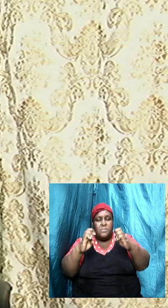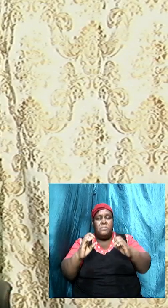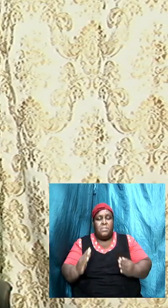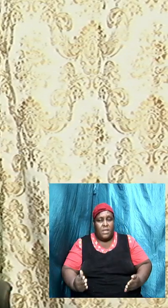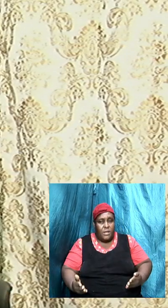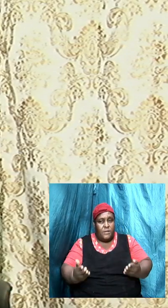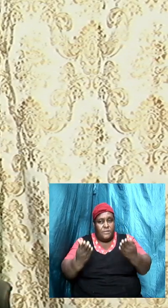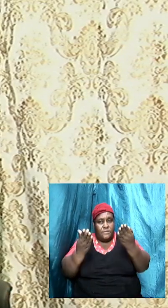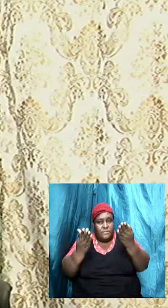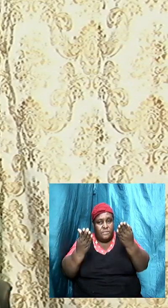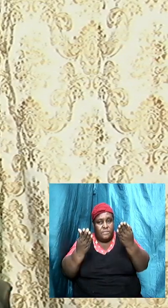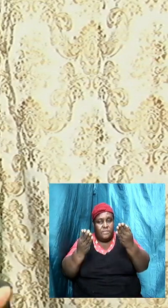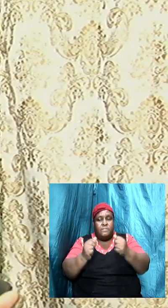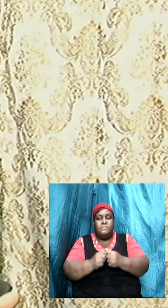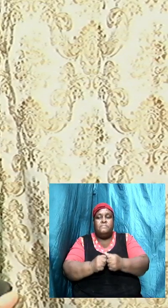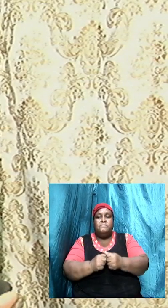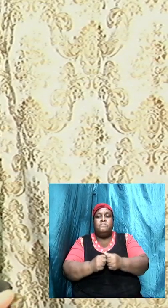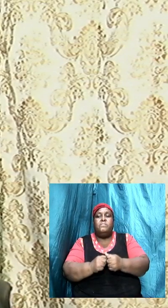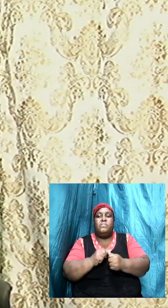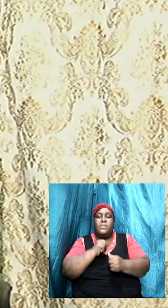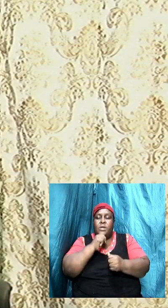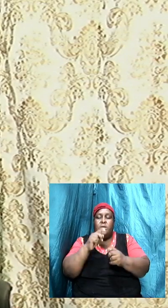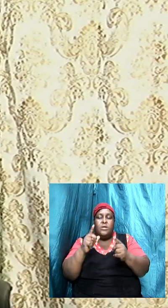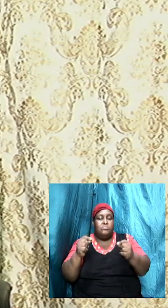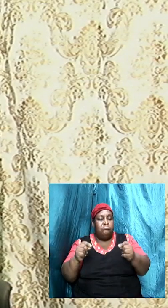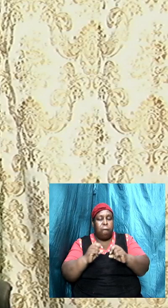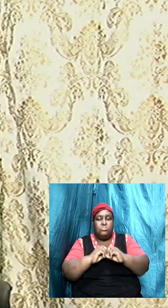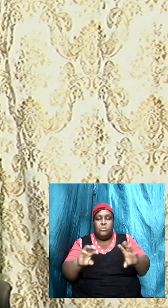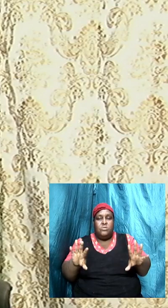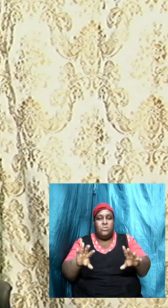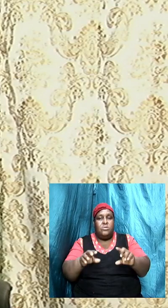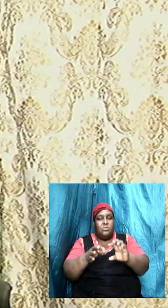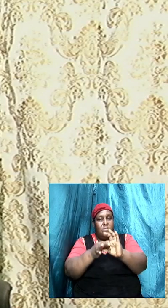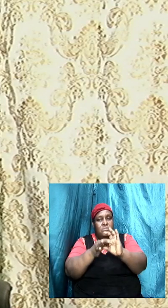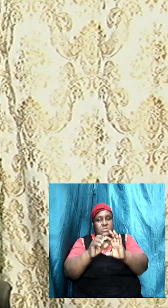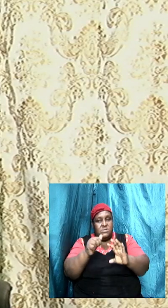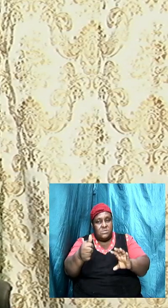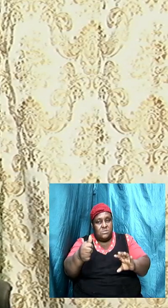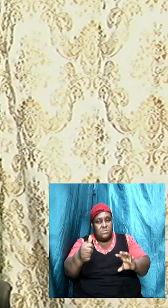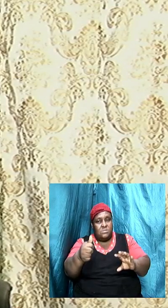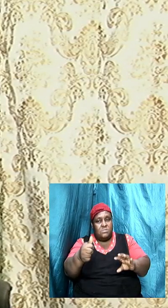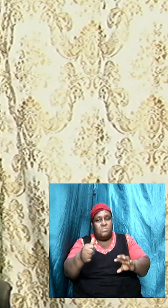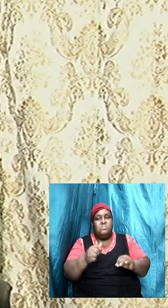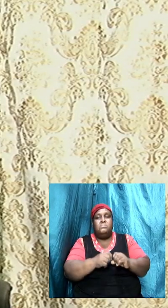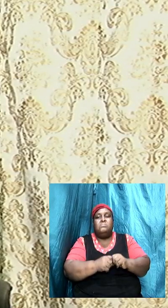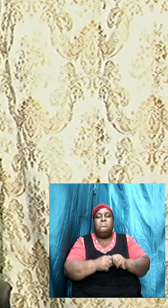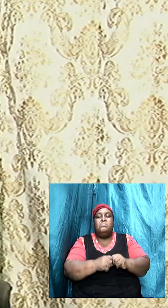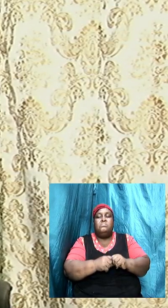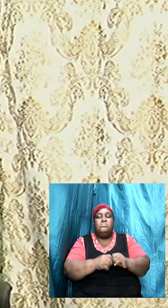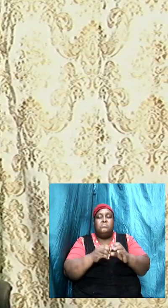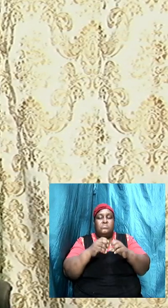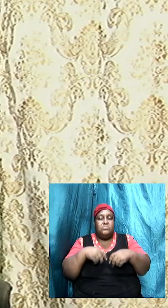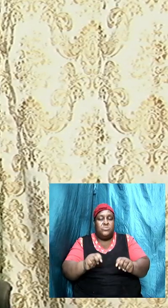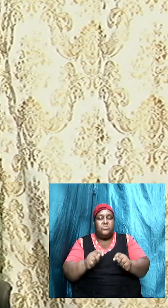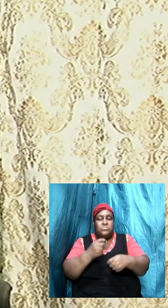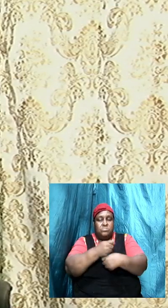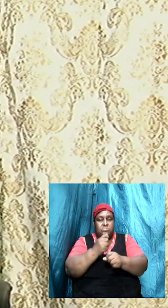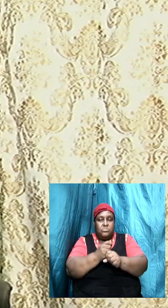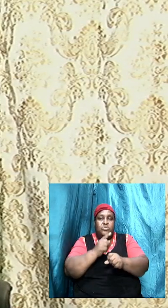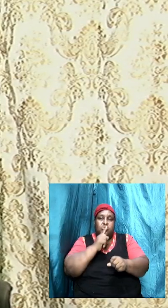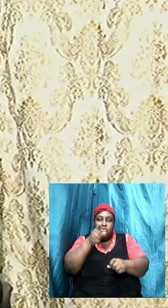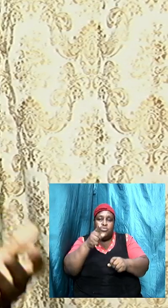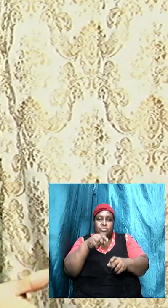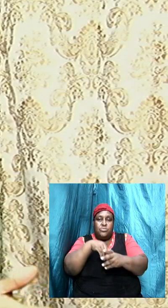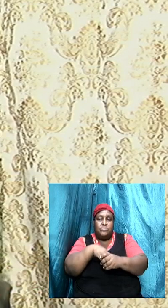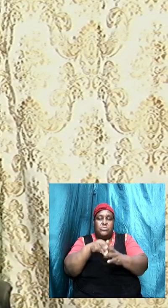know, because, you know, we're not doing anything of ourselves. We're trying to, you know, make sure that we are in the will of God. Amen.